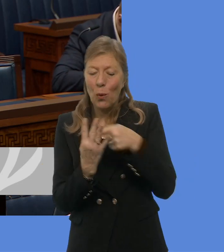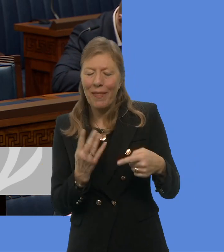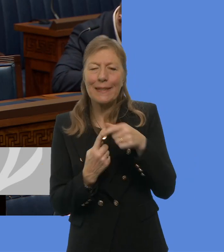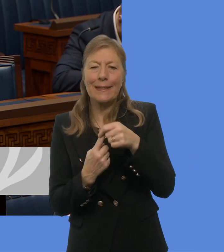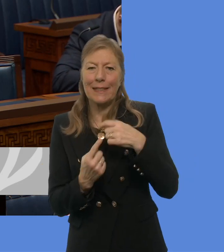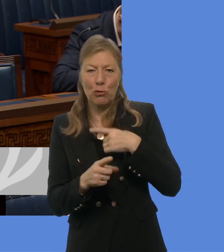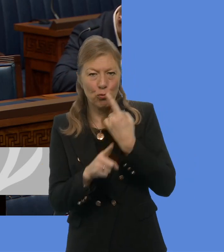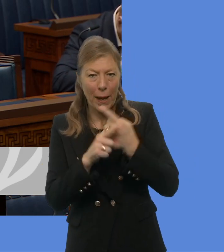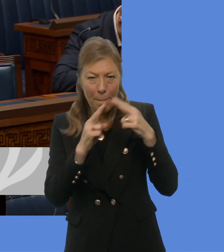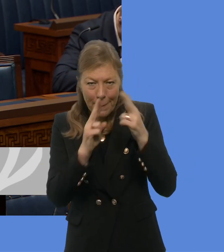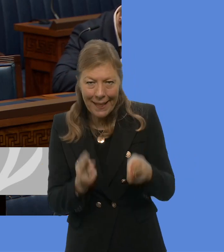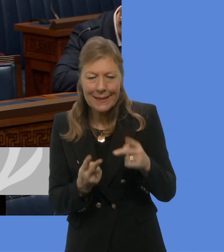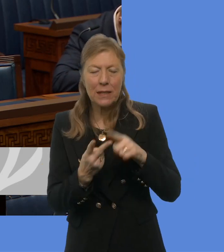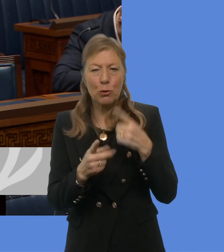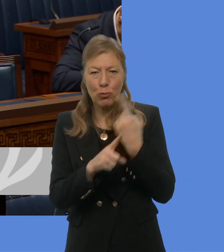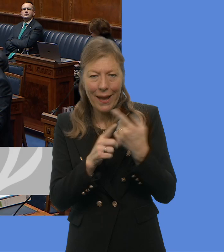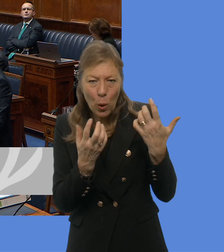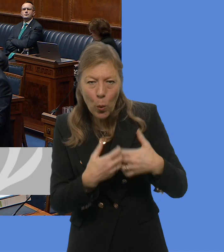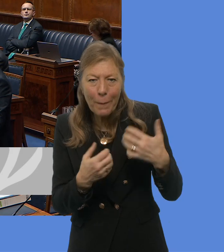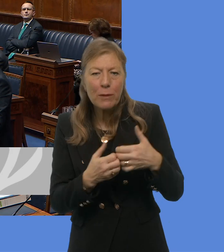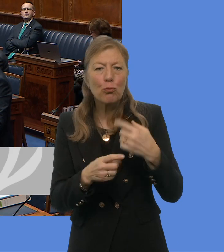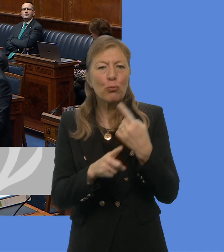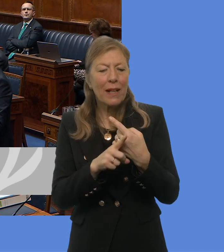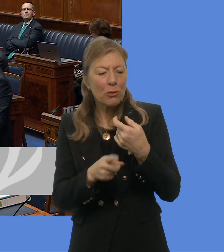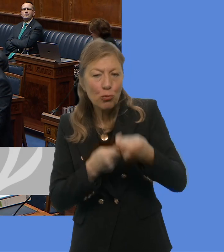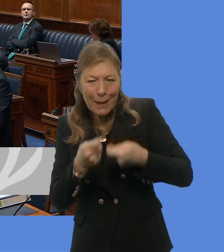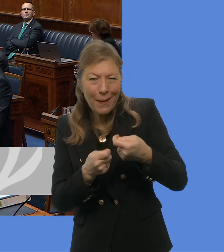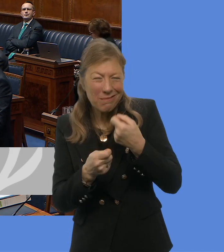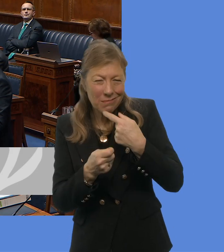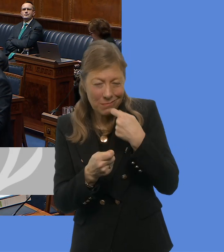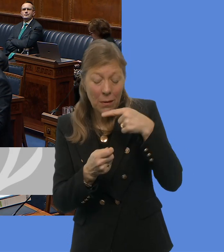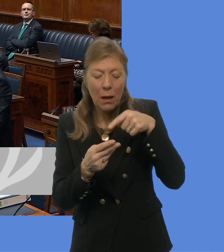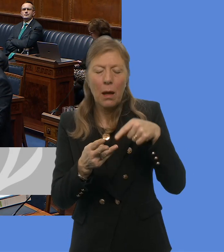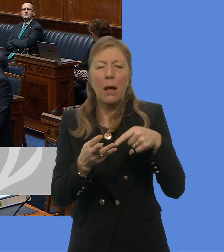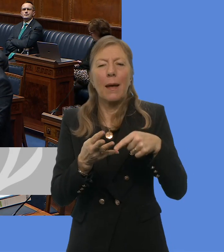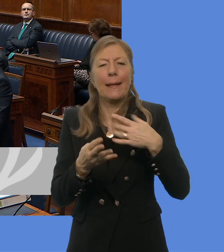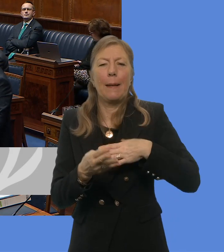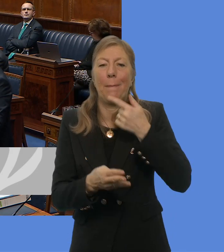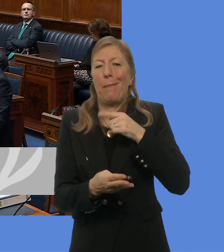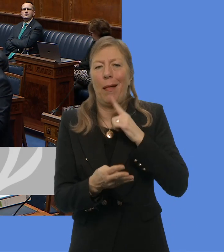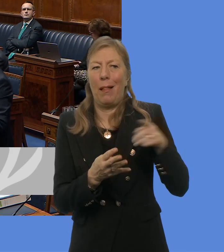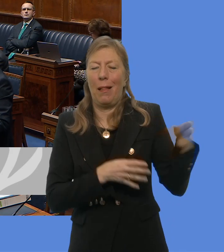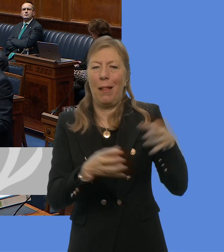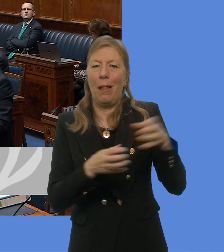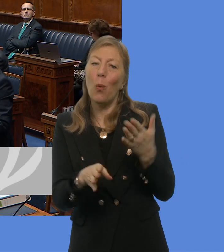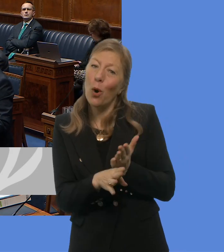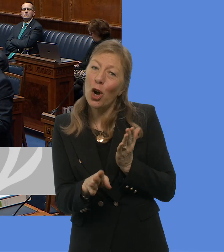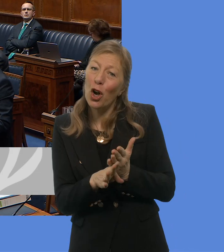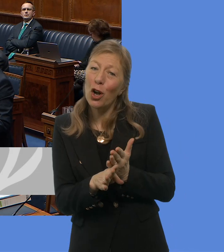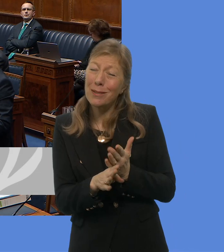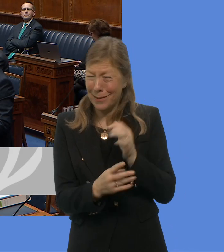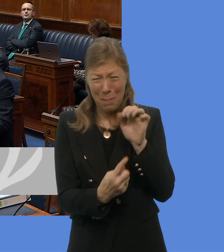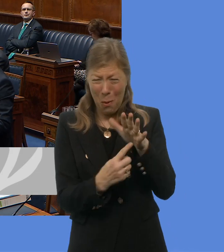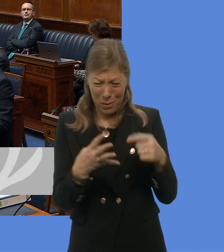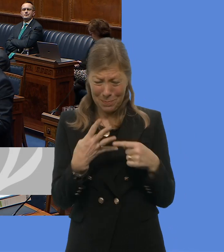need medicines, and we need the workforce. And the workforce, of course, is the most important element. If you don't have the right workforce, it doesn't